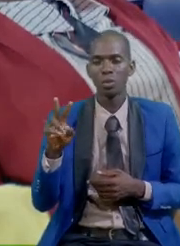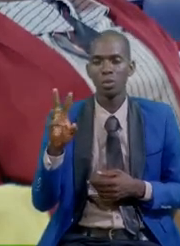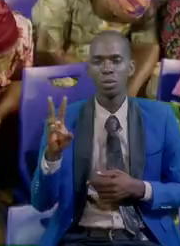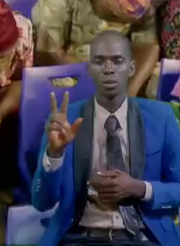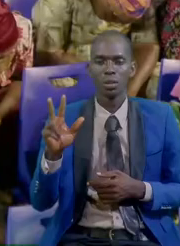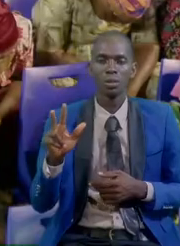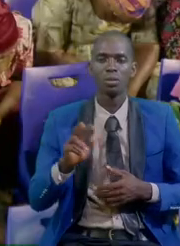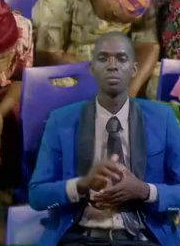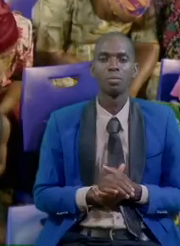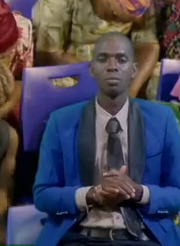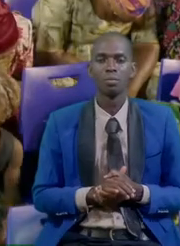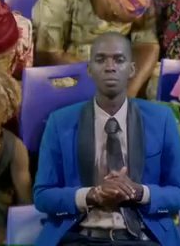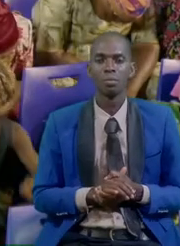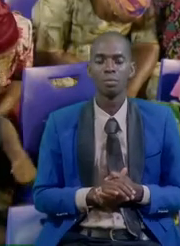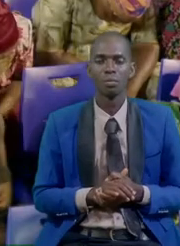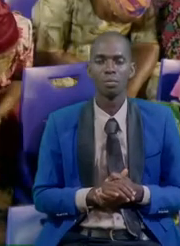+234 91 54 44 92 63.